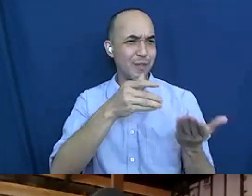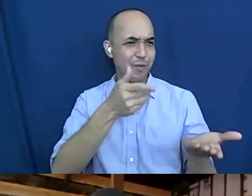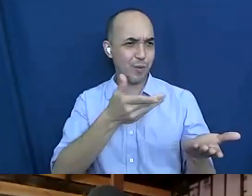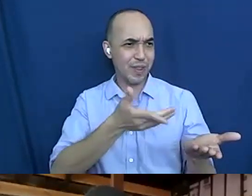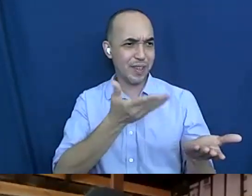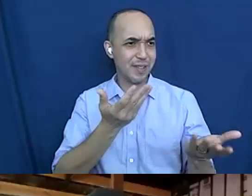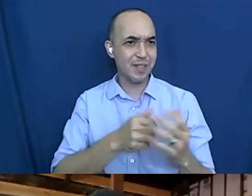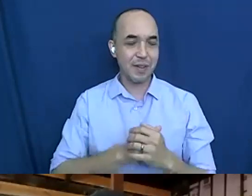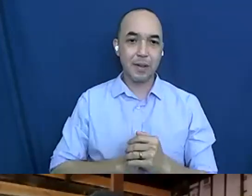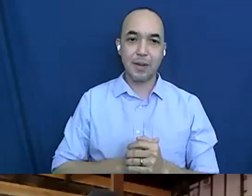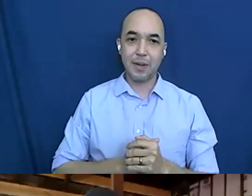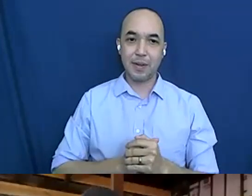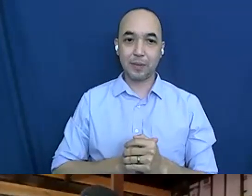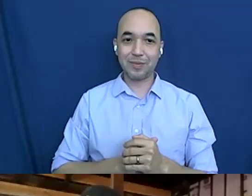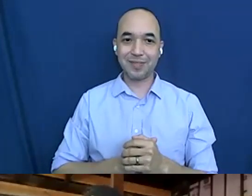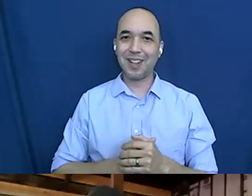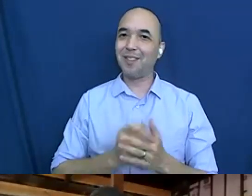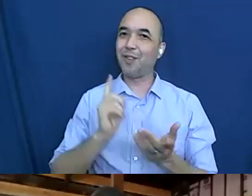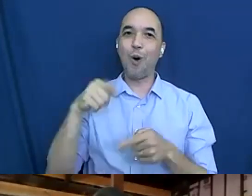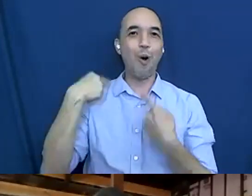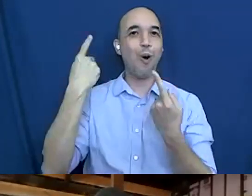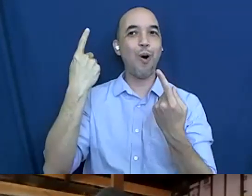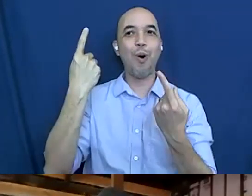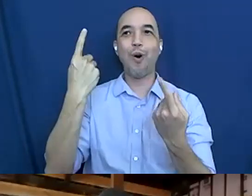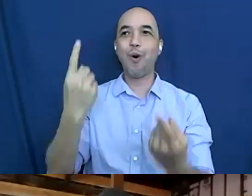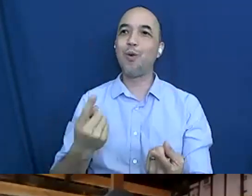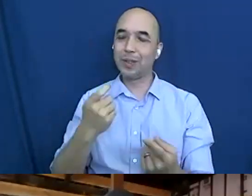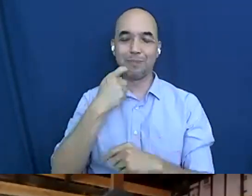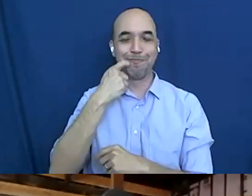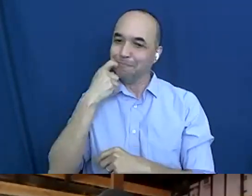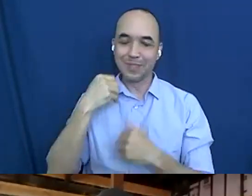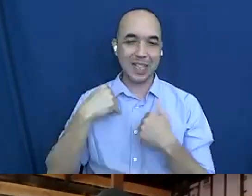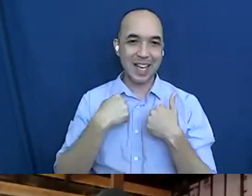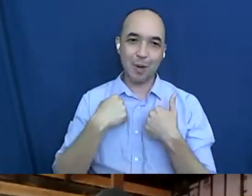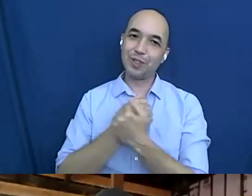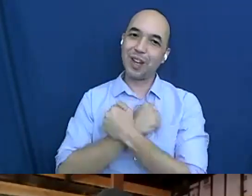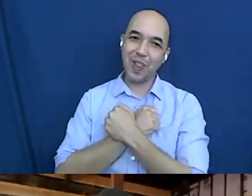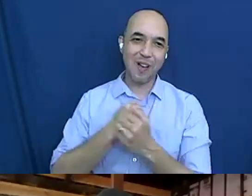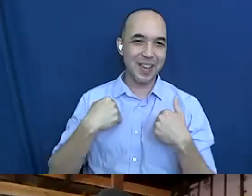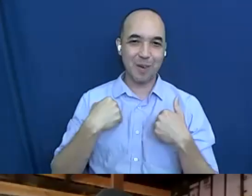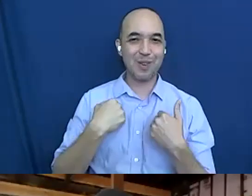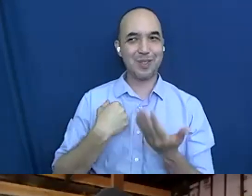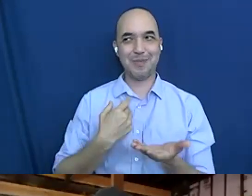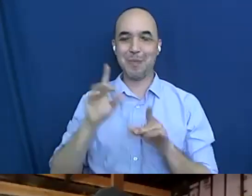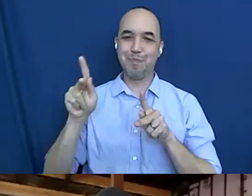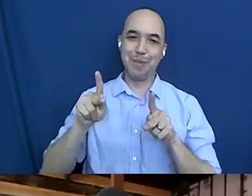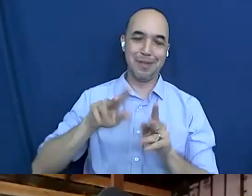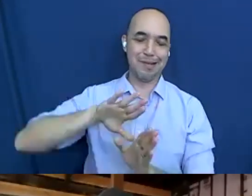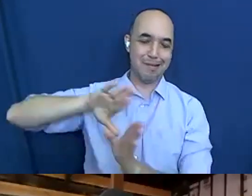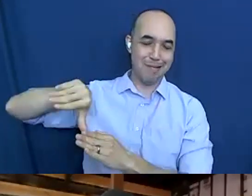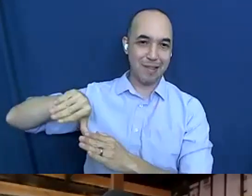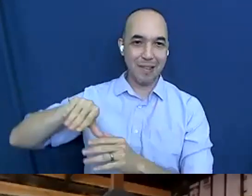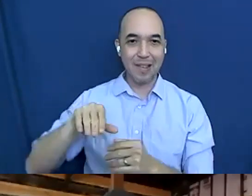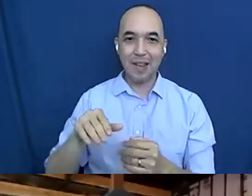these animals? I've always been an animal junkie. I never really was a people person. I used to be a